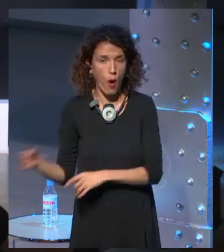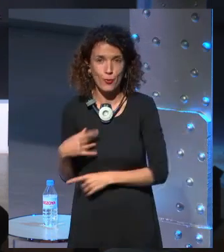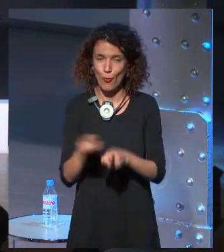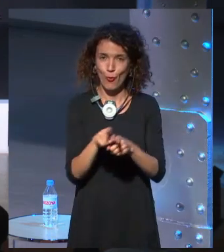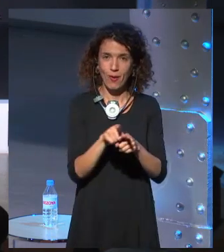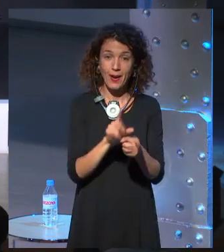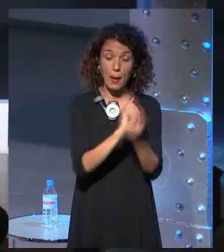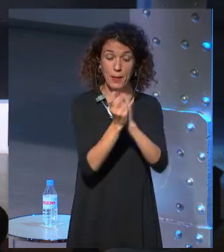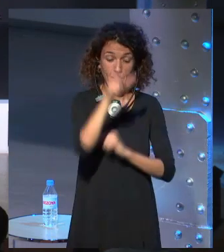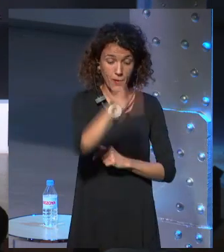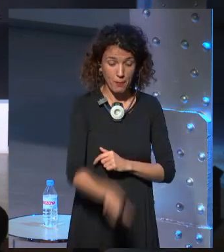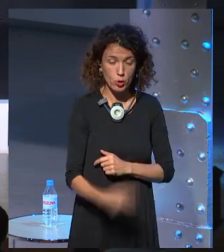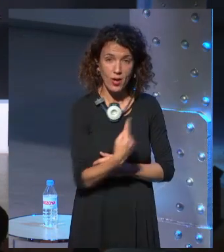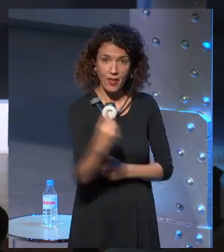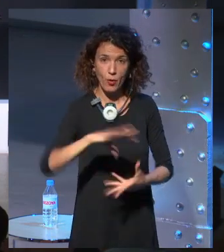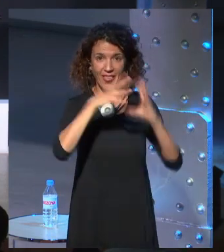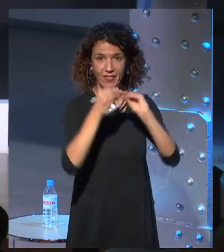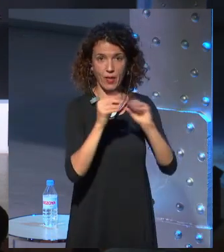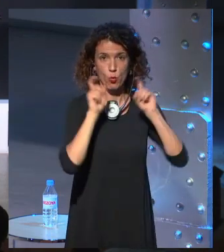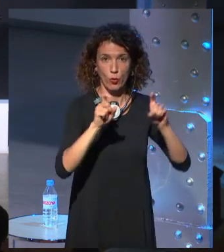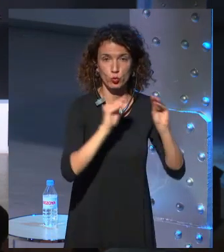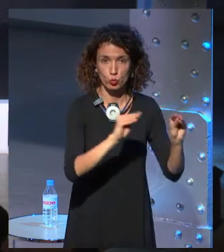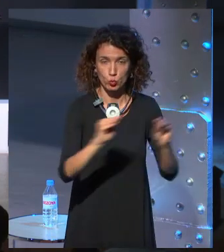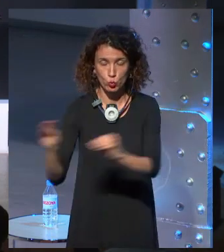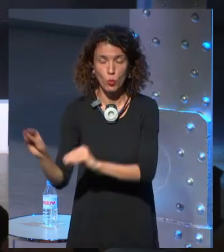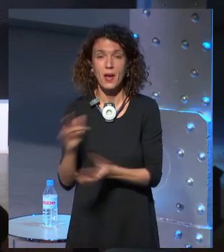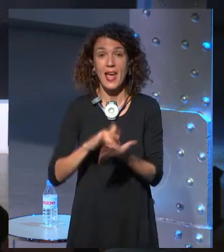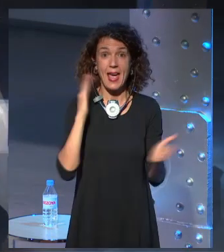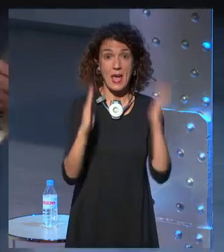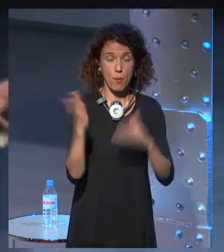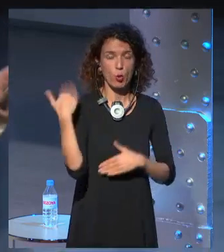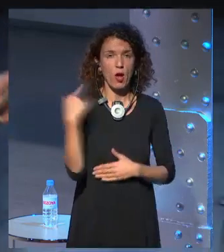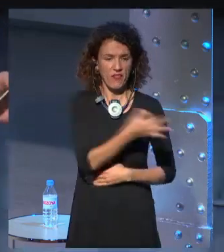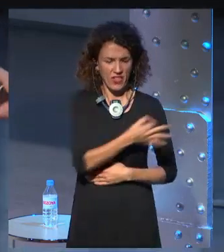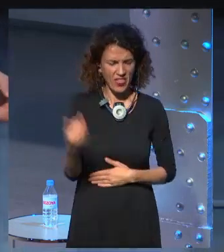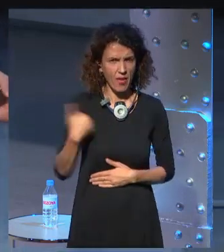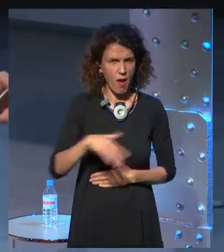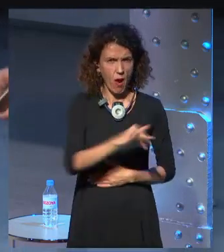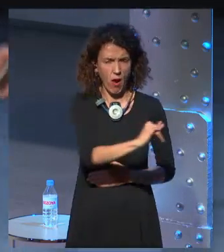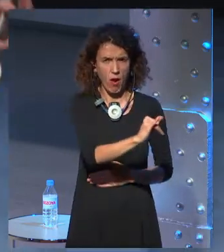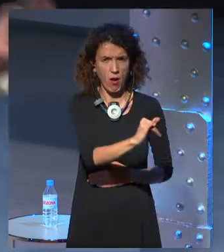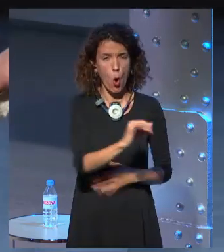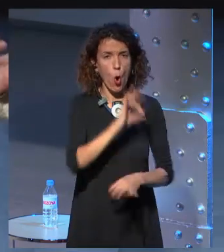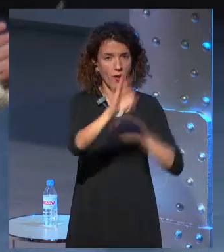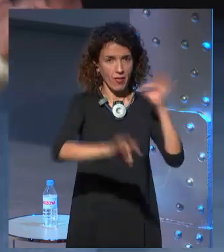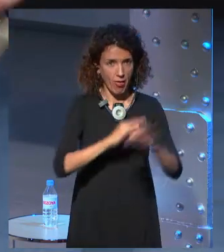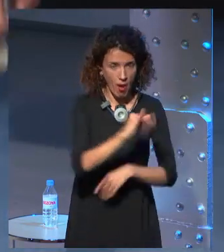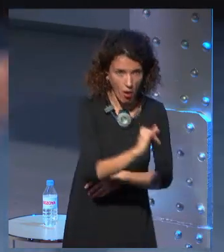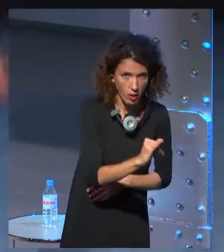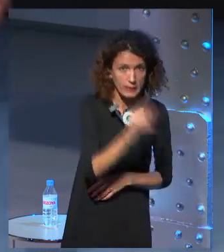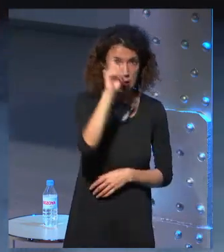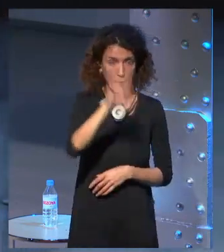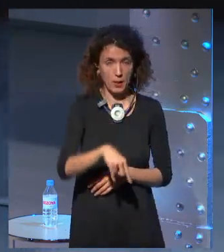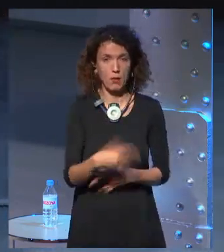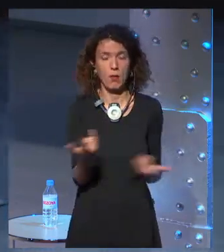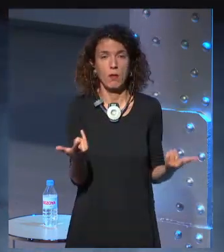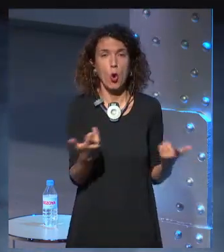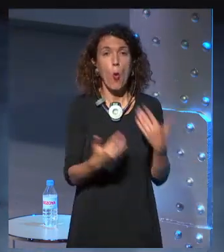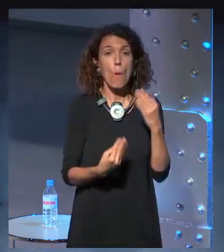In a time when efficiency is taken care of and repetition is taken care of, we're going to be in a world that's